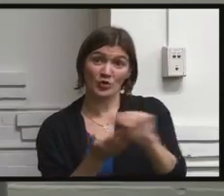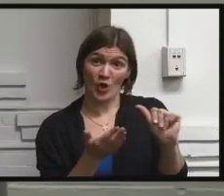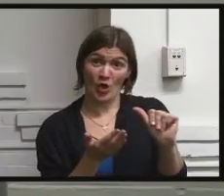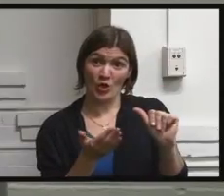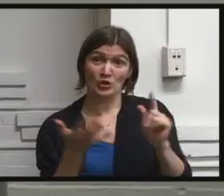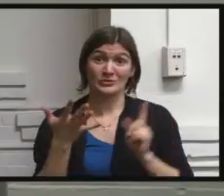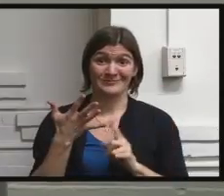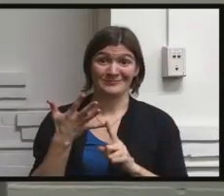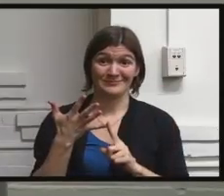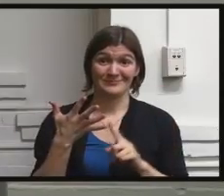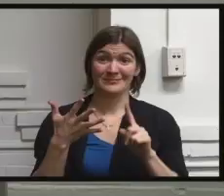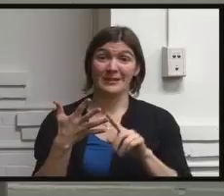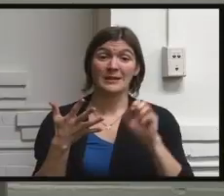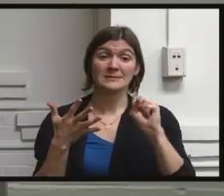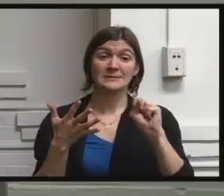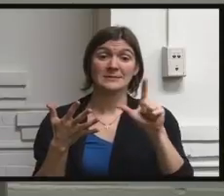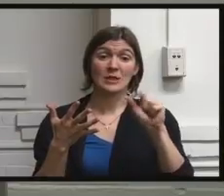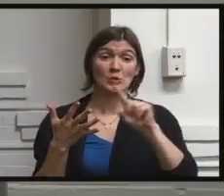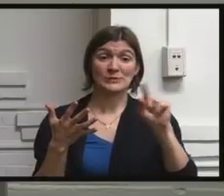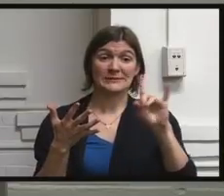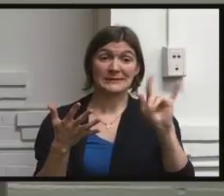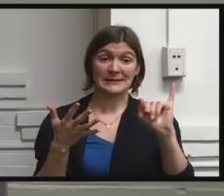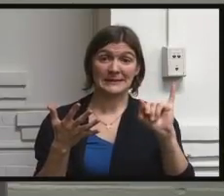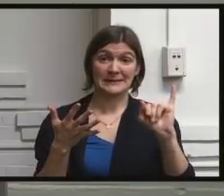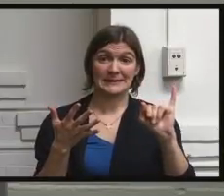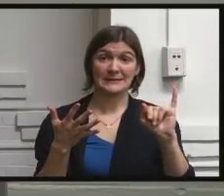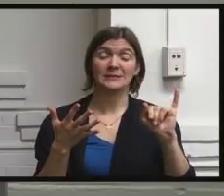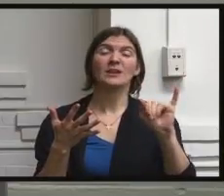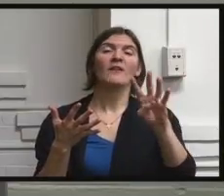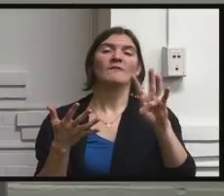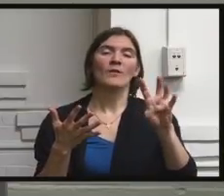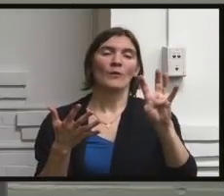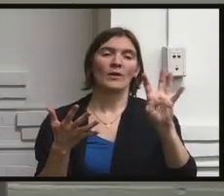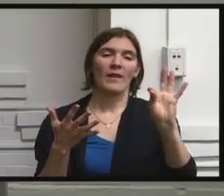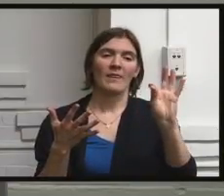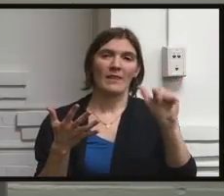$370,379. Saluzny Excavating from Vernon was